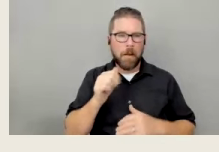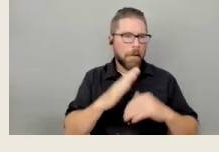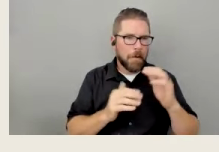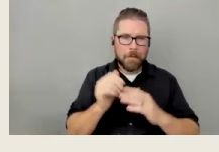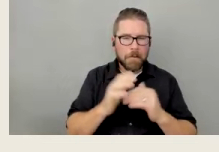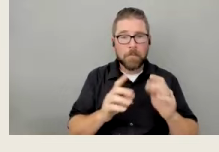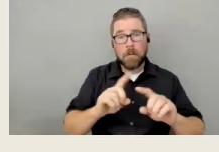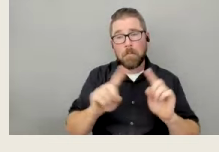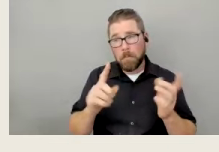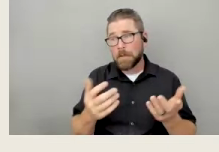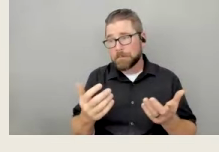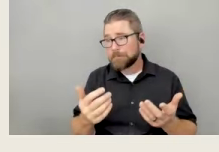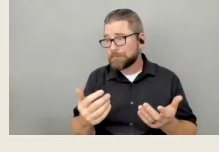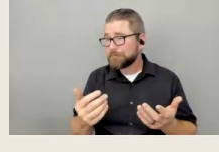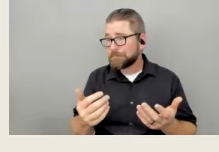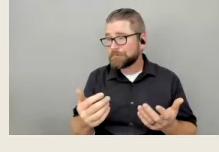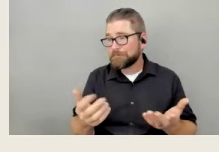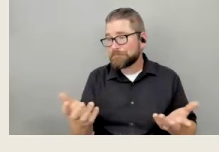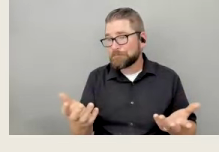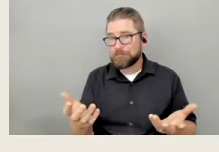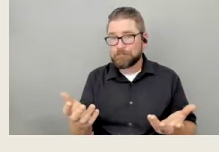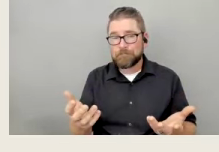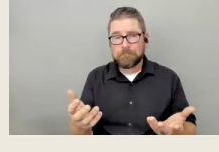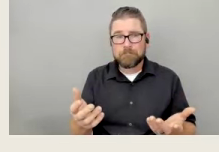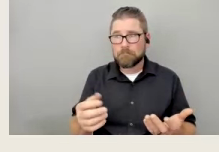are others within the district that would be able to